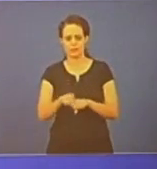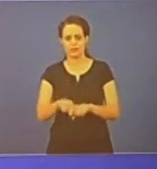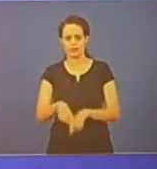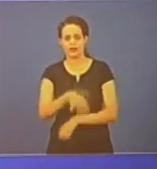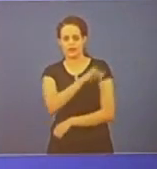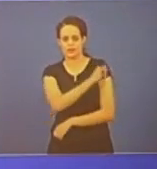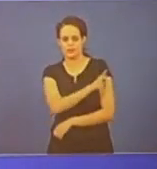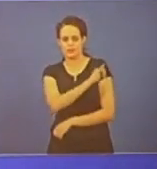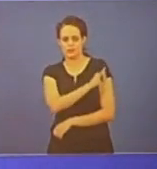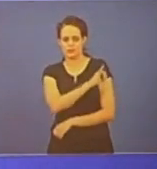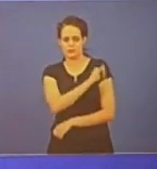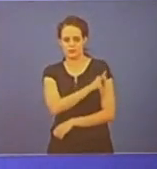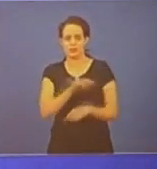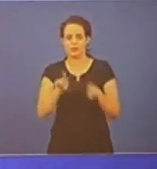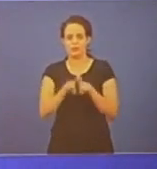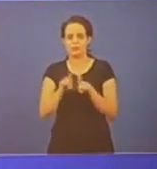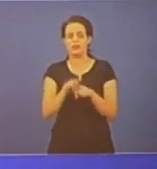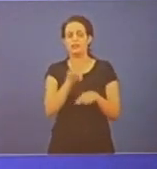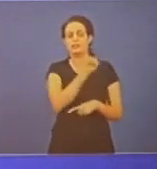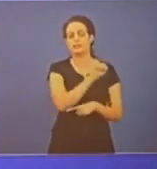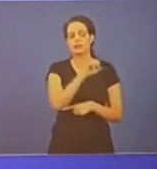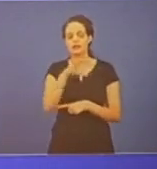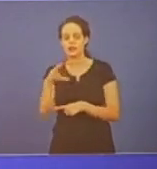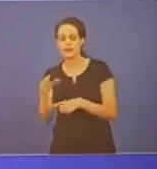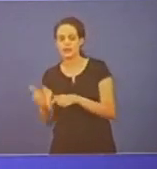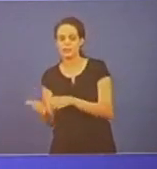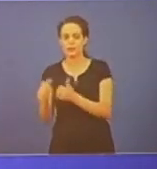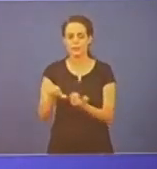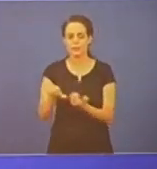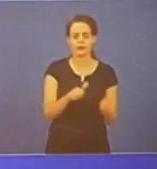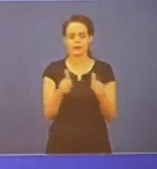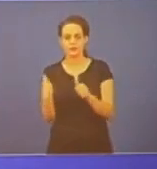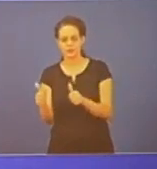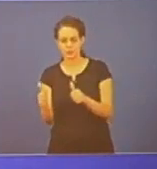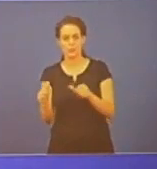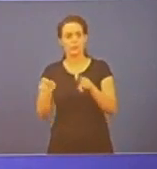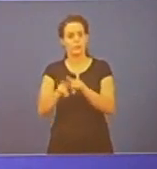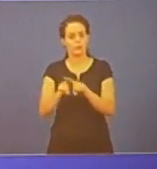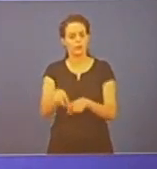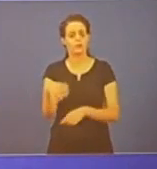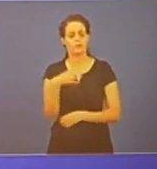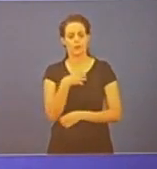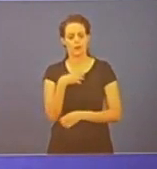Janeiro, baptism in São José, Santa Catarina,